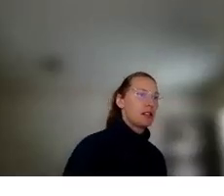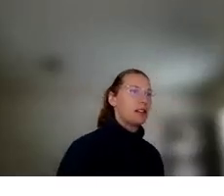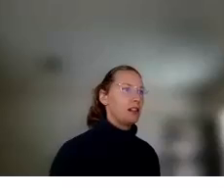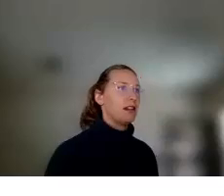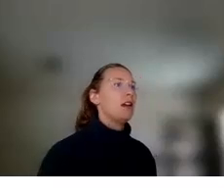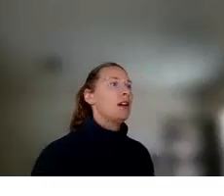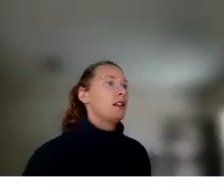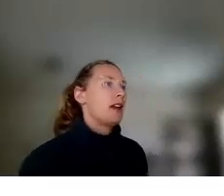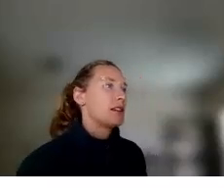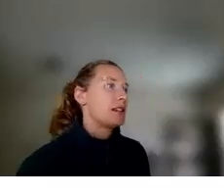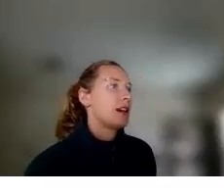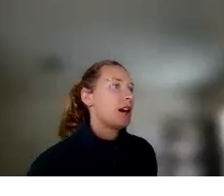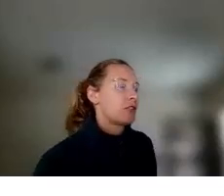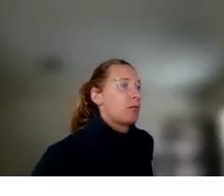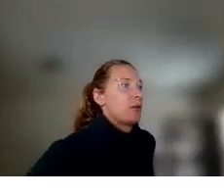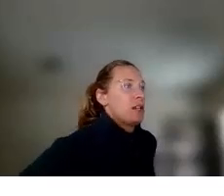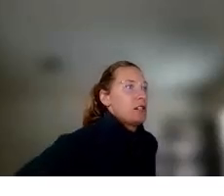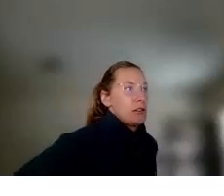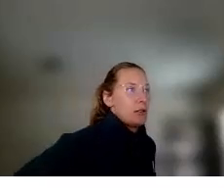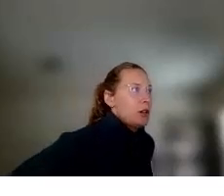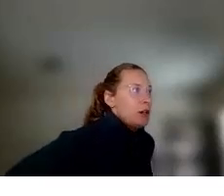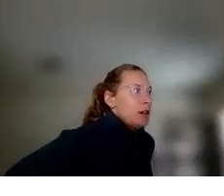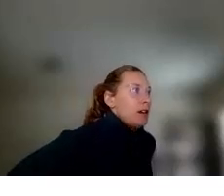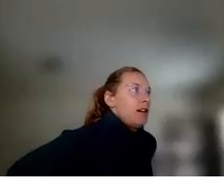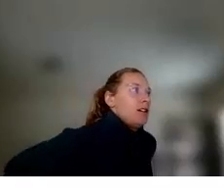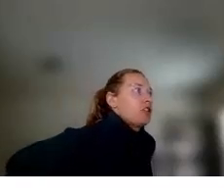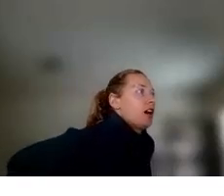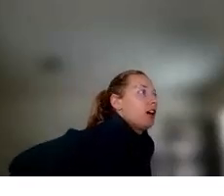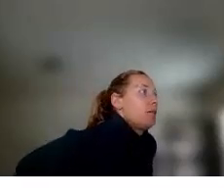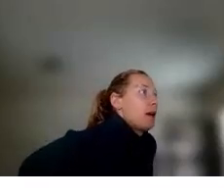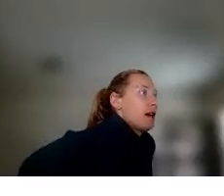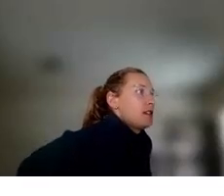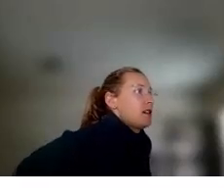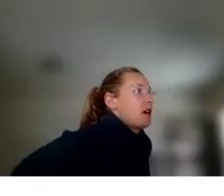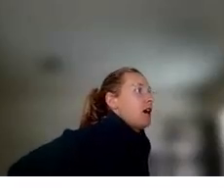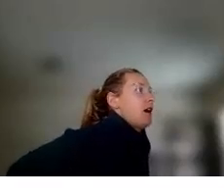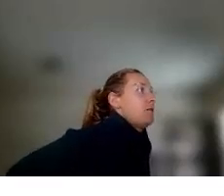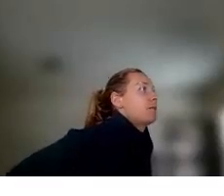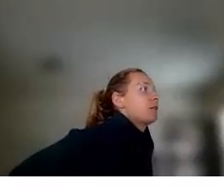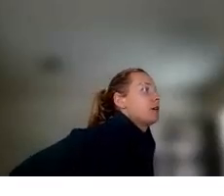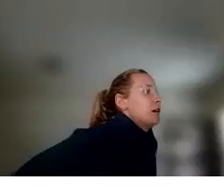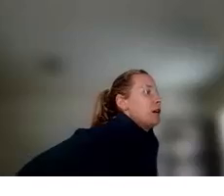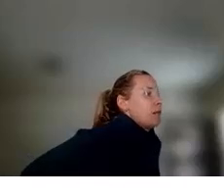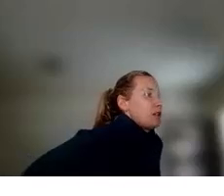programs using the Legacy 100.2, the child must